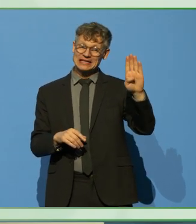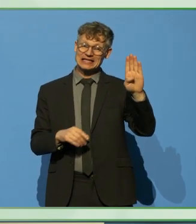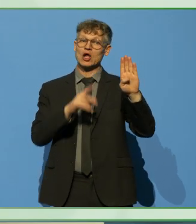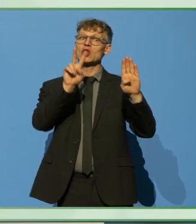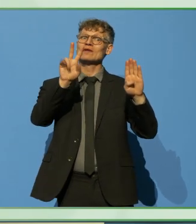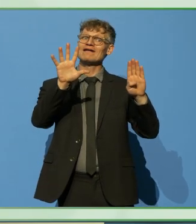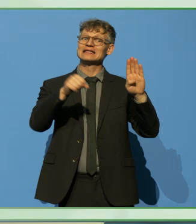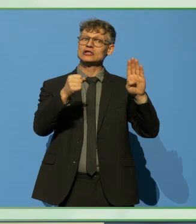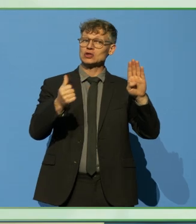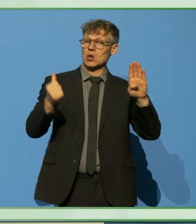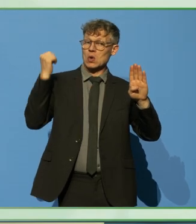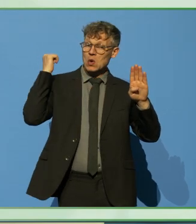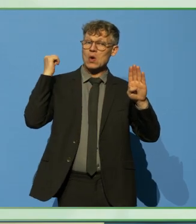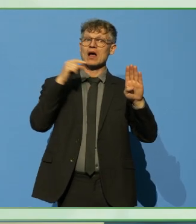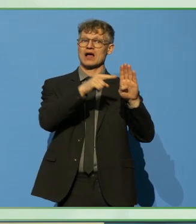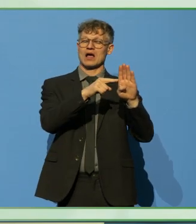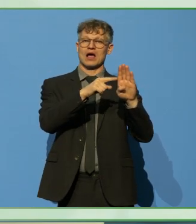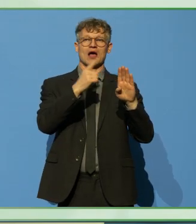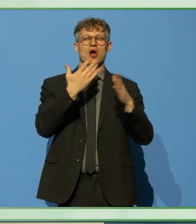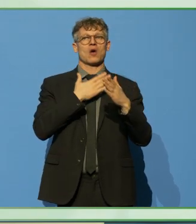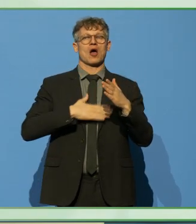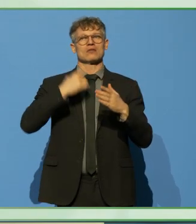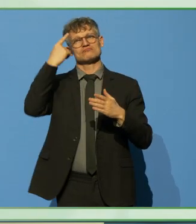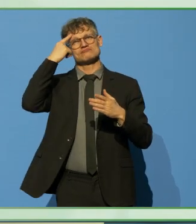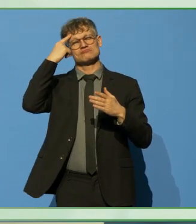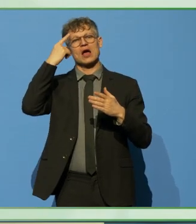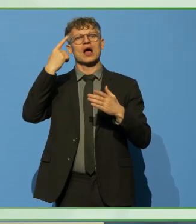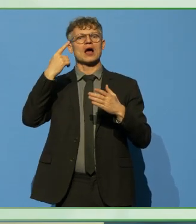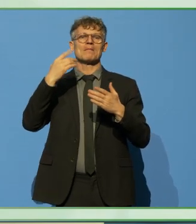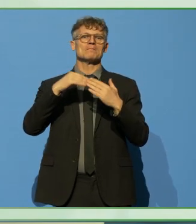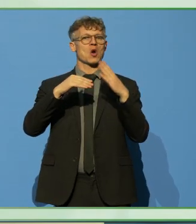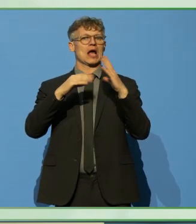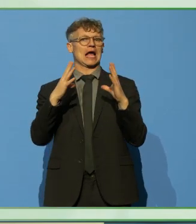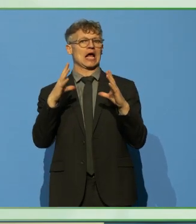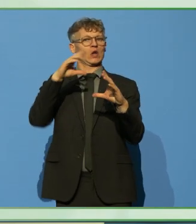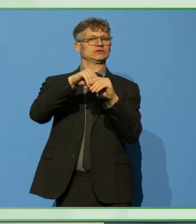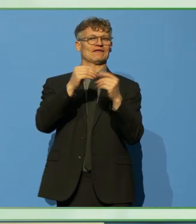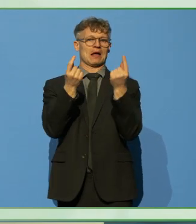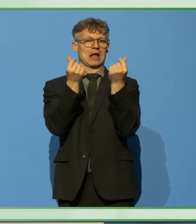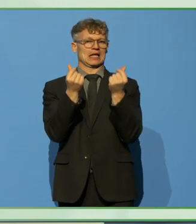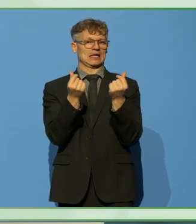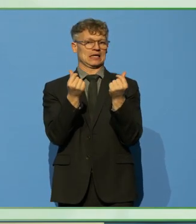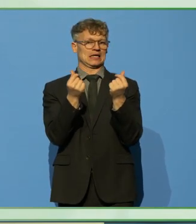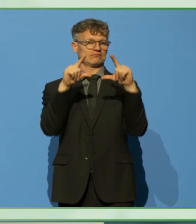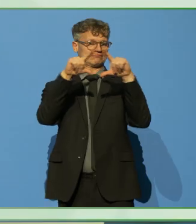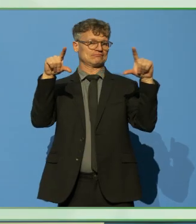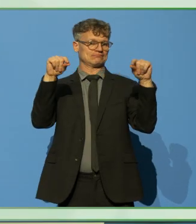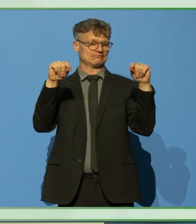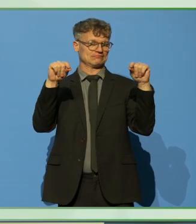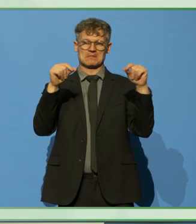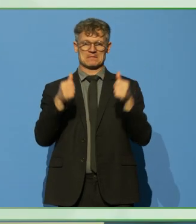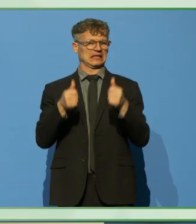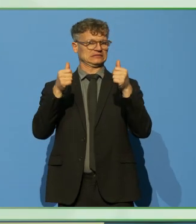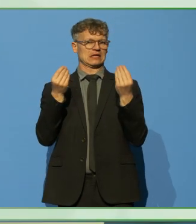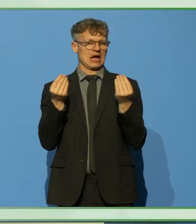to create it in an inclusive way, the best way possible. And the